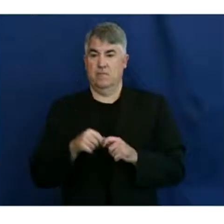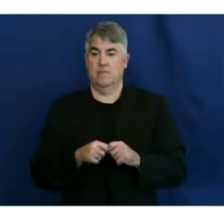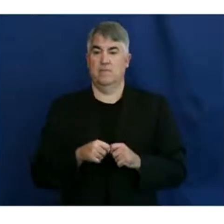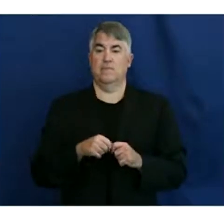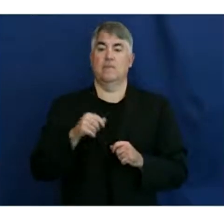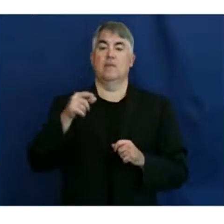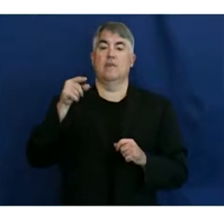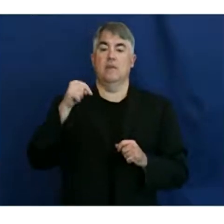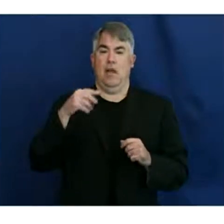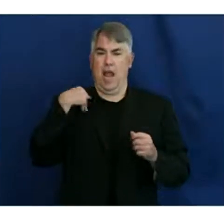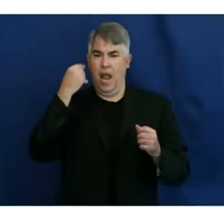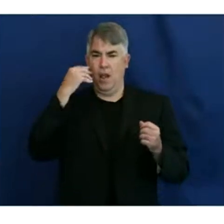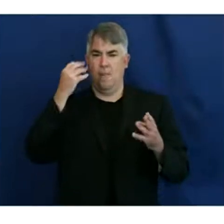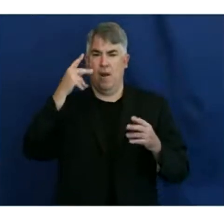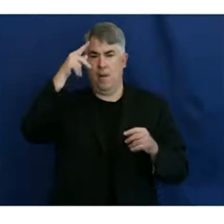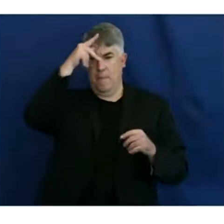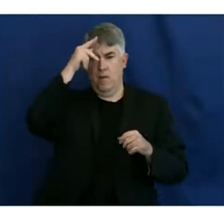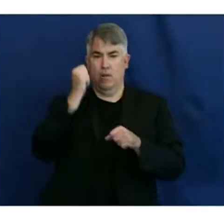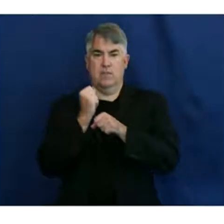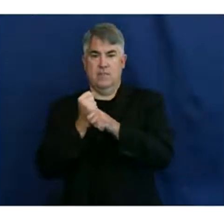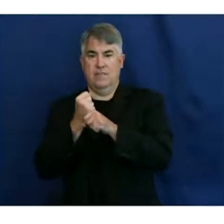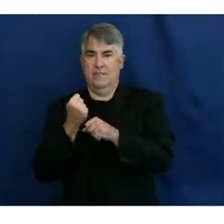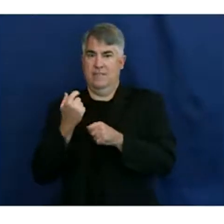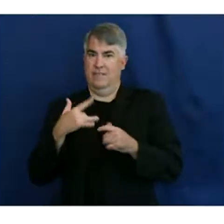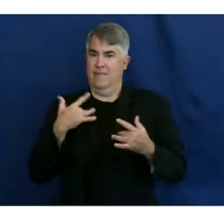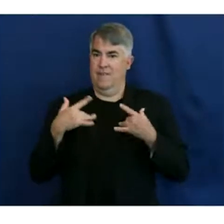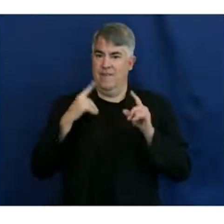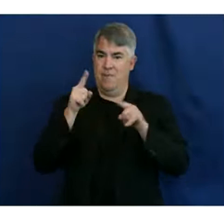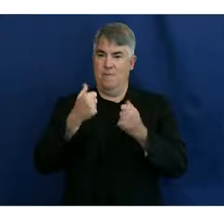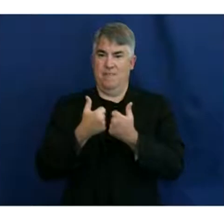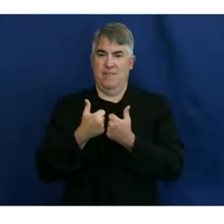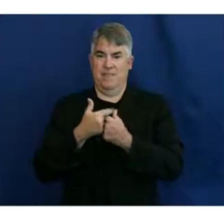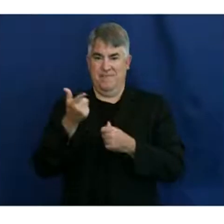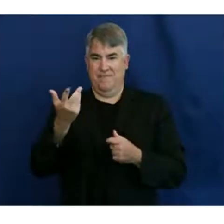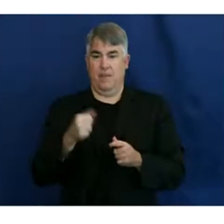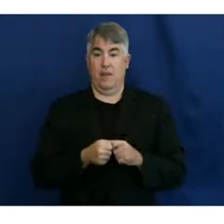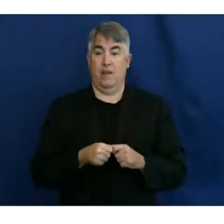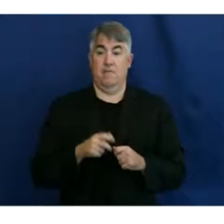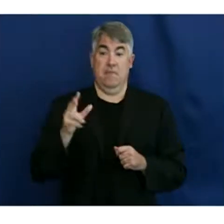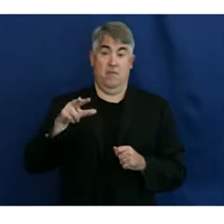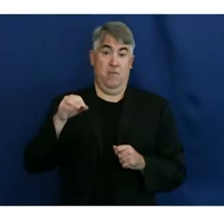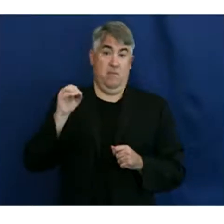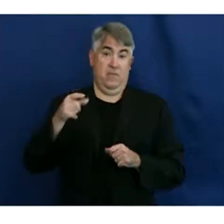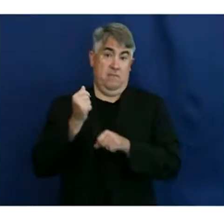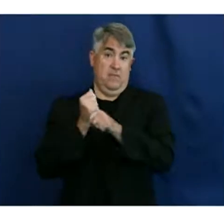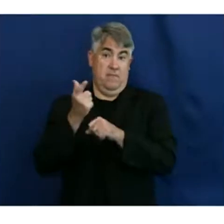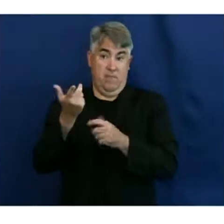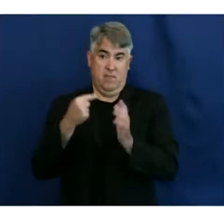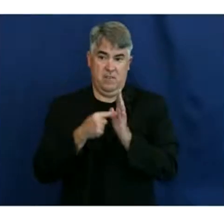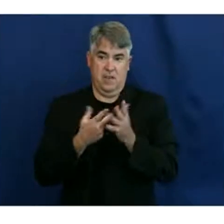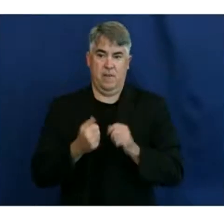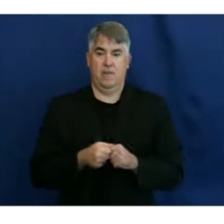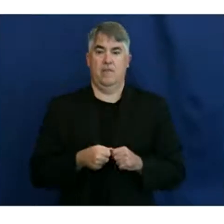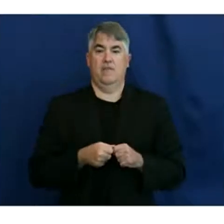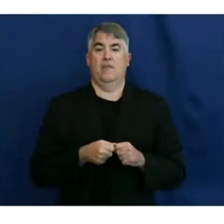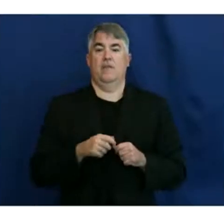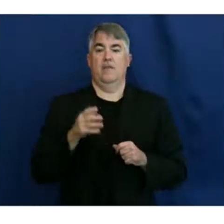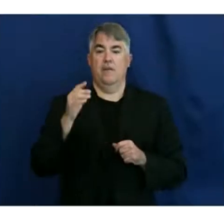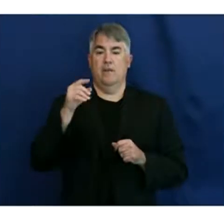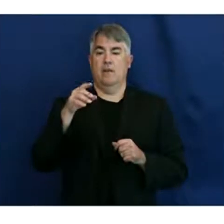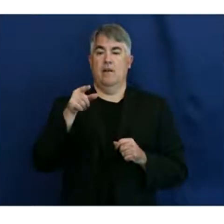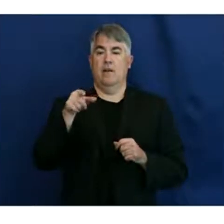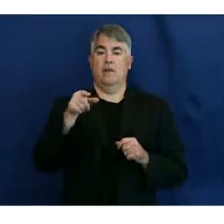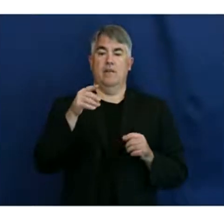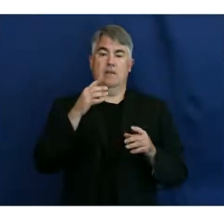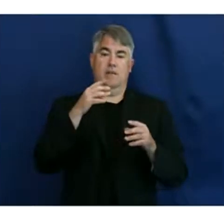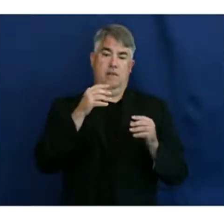be excited about that. Amusement parks at 25%, and retail has no capacity limits. In addition to that, the state has put